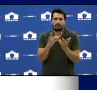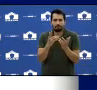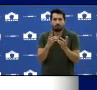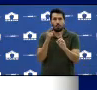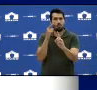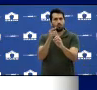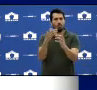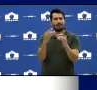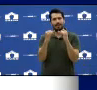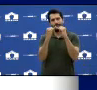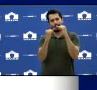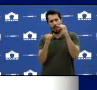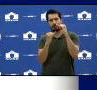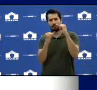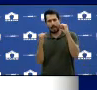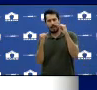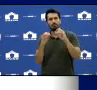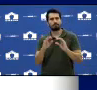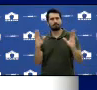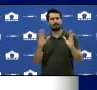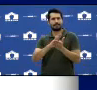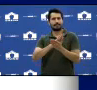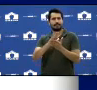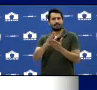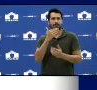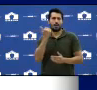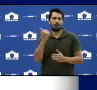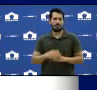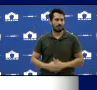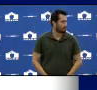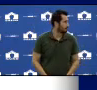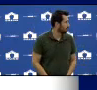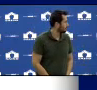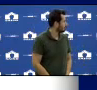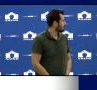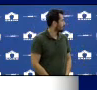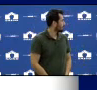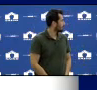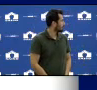the goal is to align with clearly identifiable boundaries.